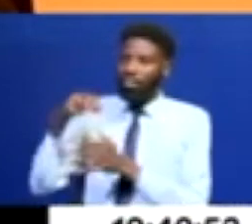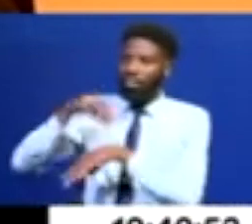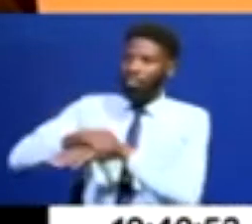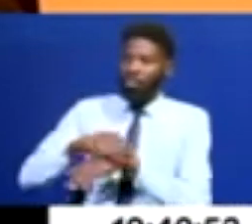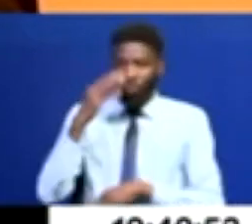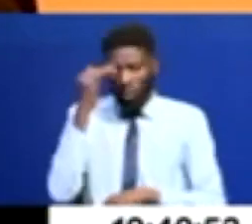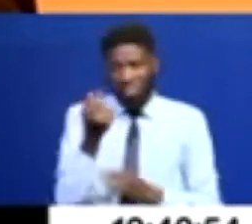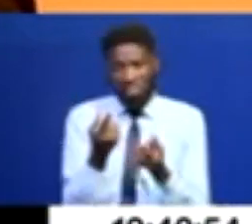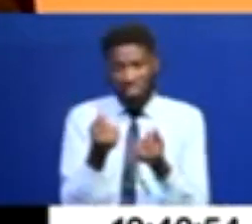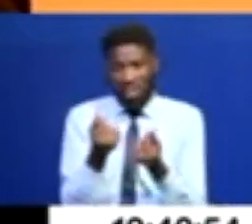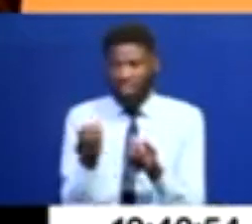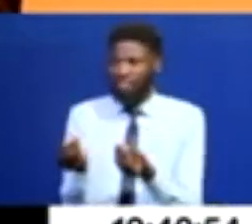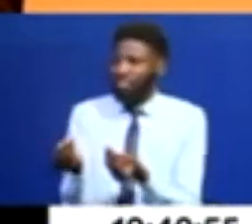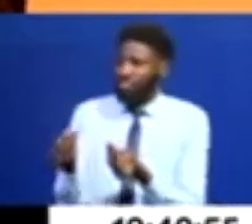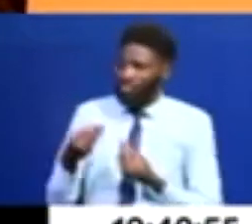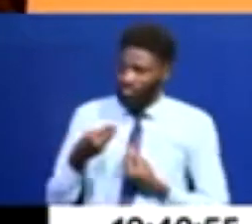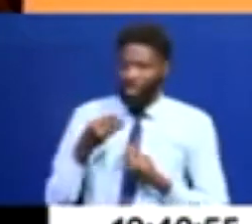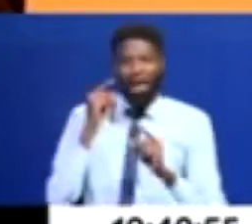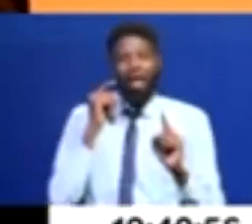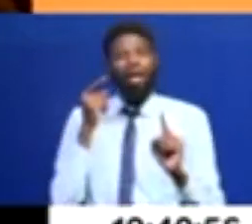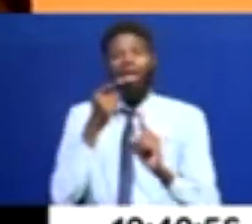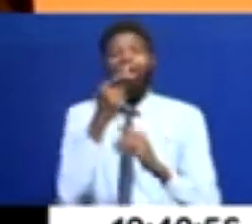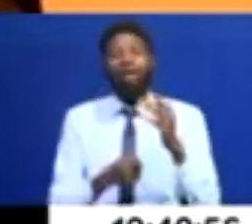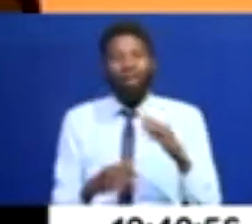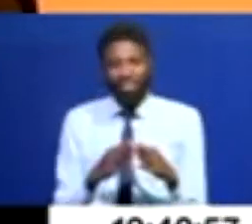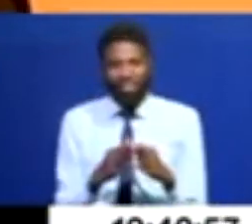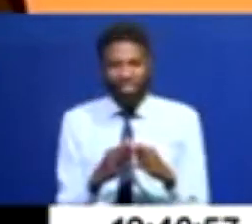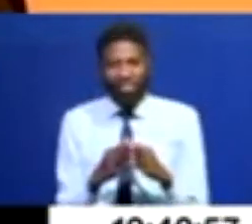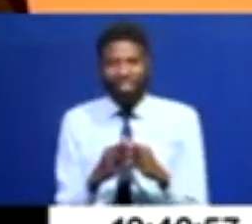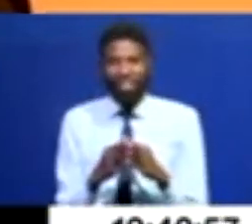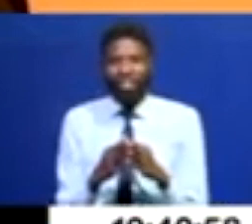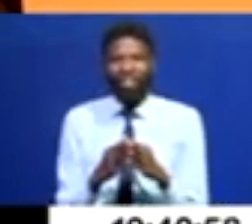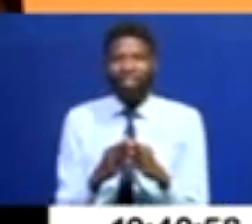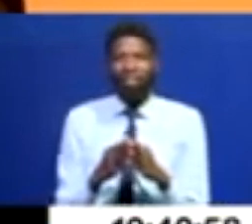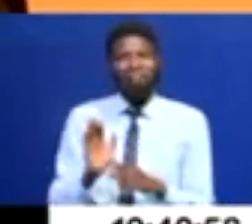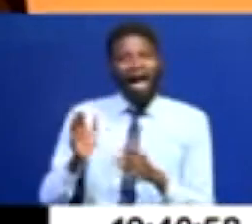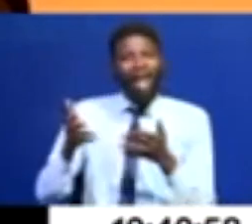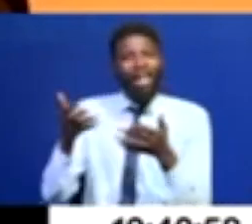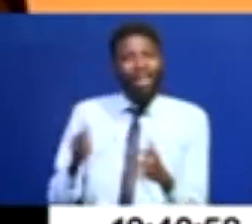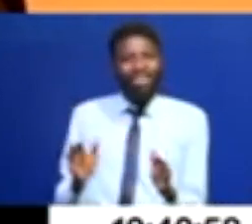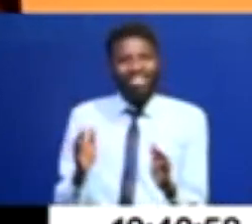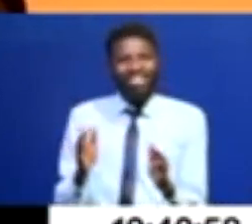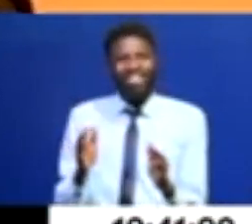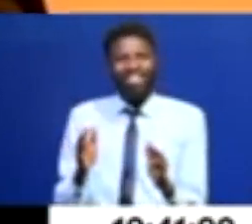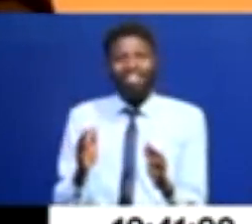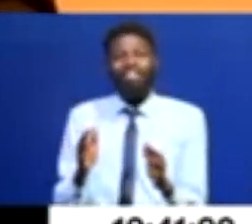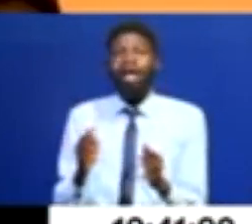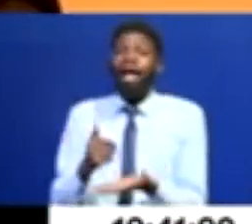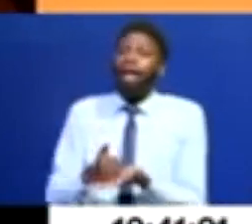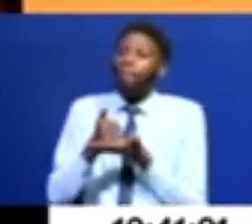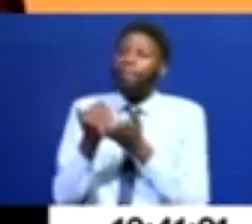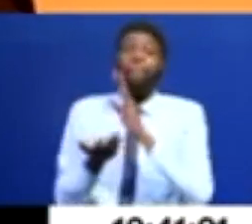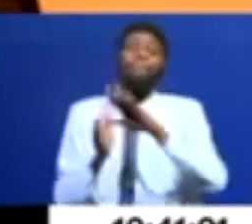amount which was given was supposed to restore this particular to a level that it was. So that would